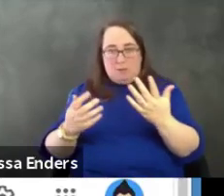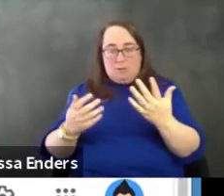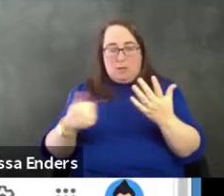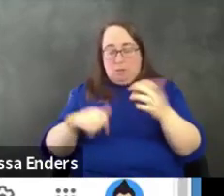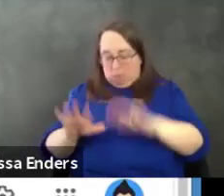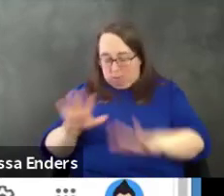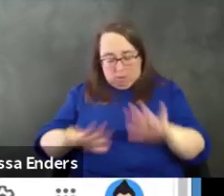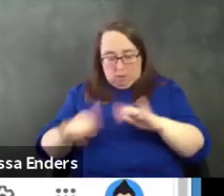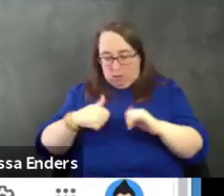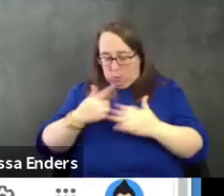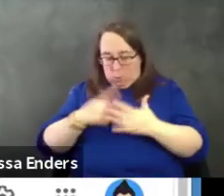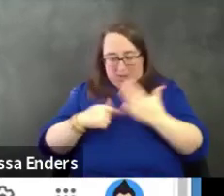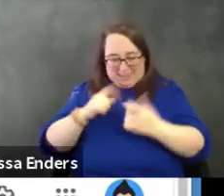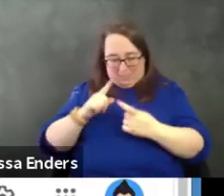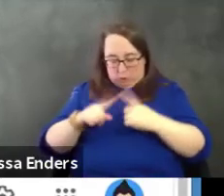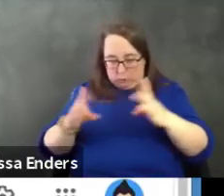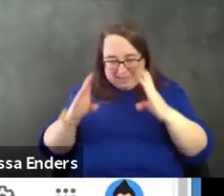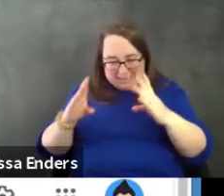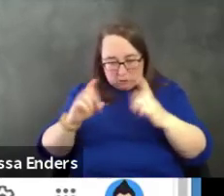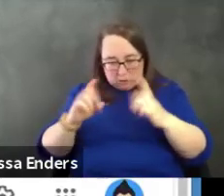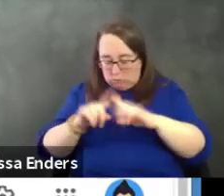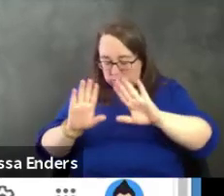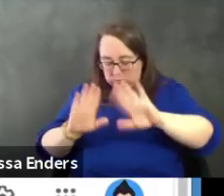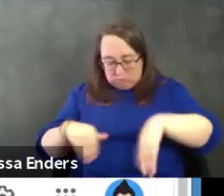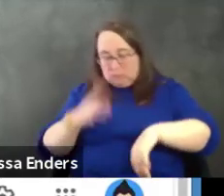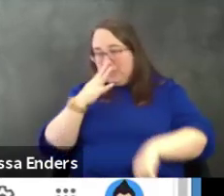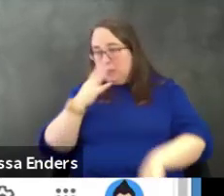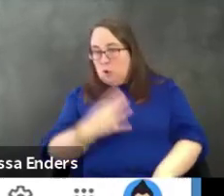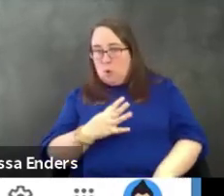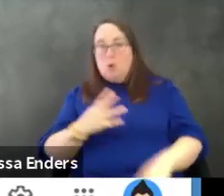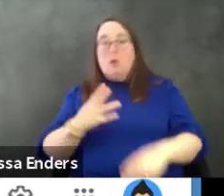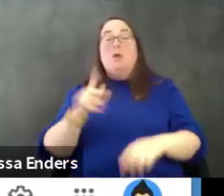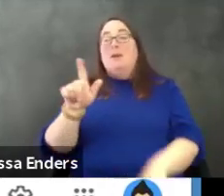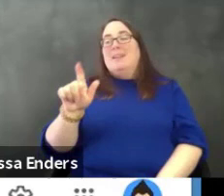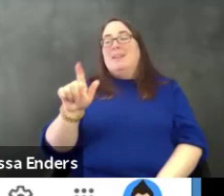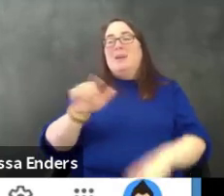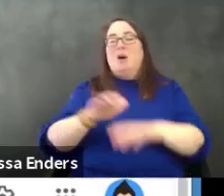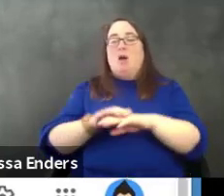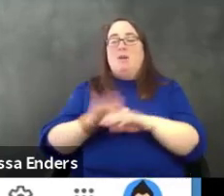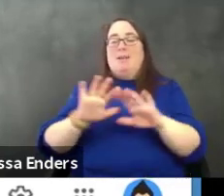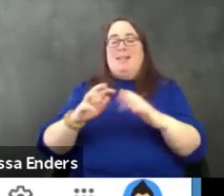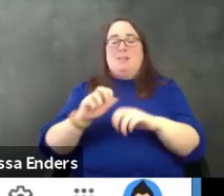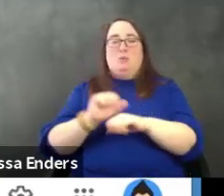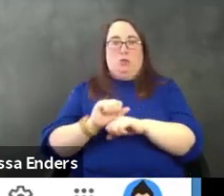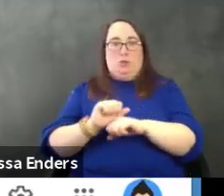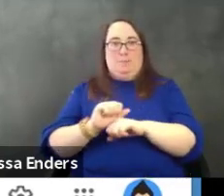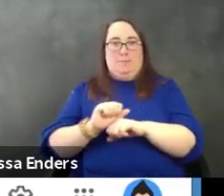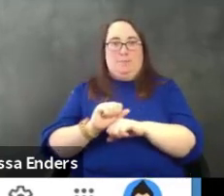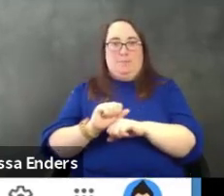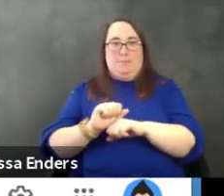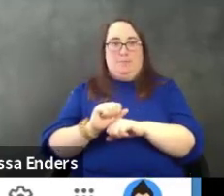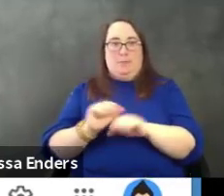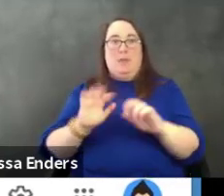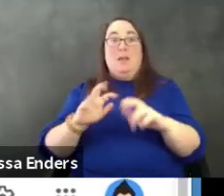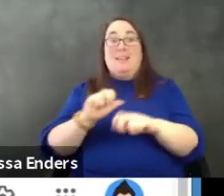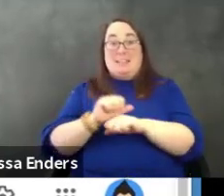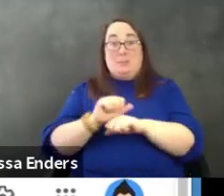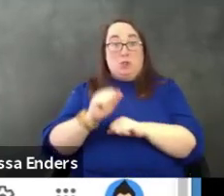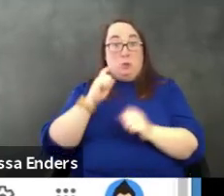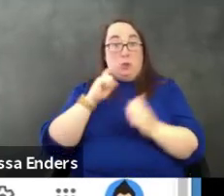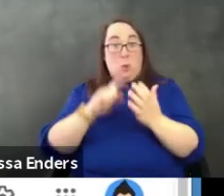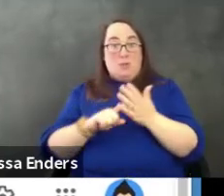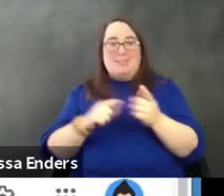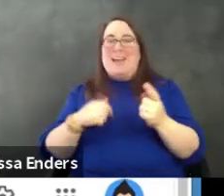you're supposed to be looking at. So I want you to always go to the classwork tab. So you're going to jump right in and you go to classwork. And as you'll notice, I've